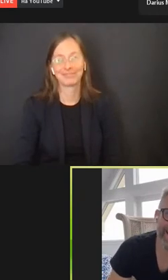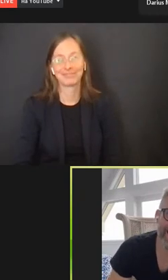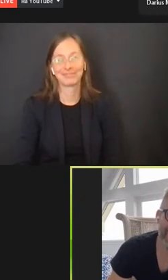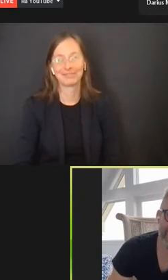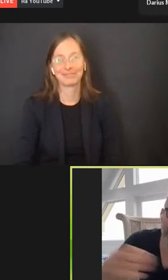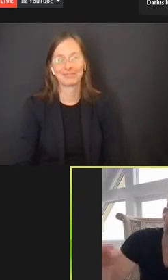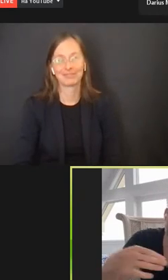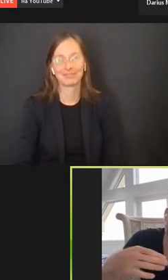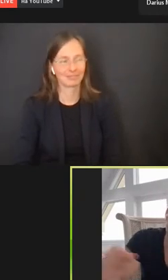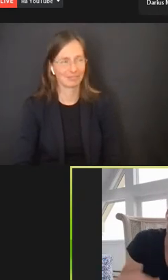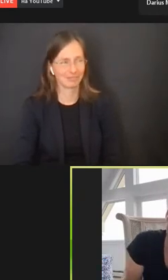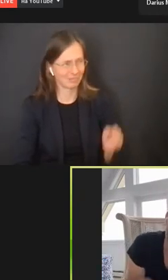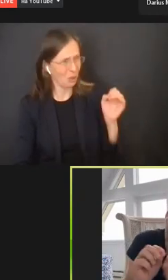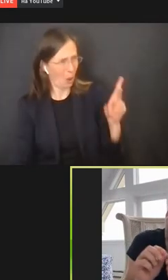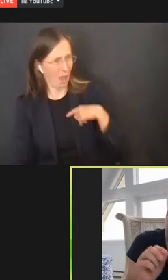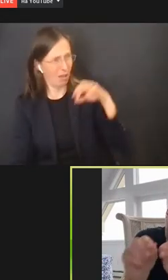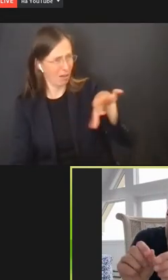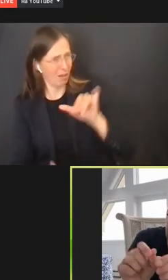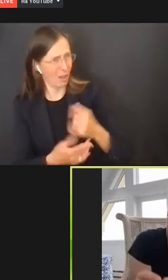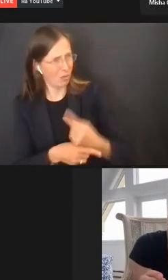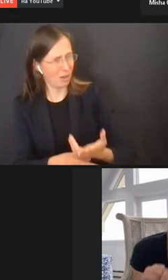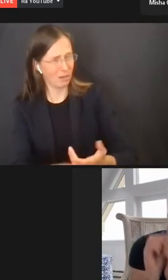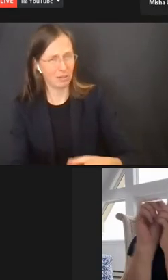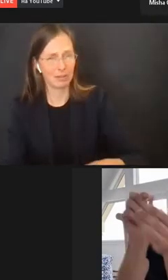It's okay that I threw that in there, right? Just